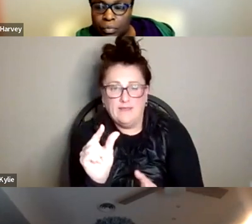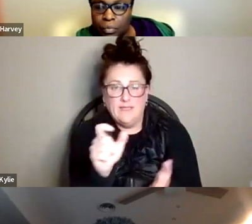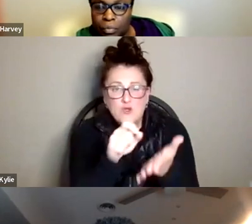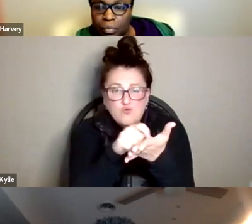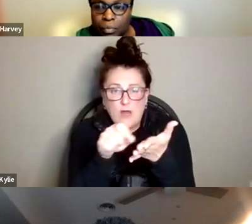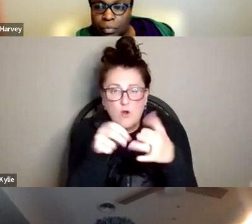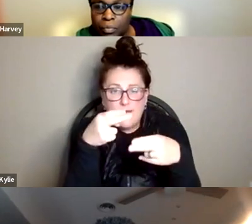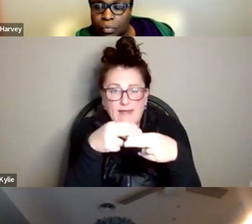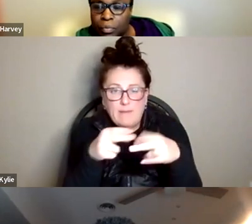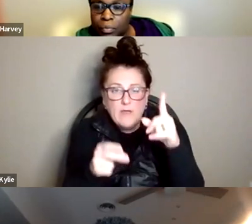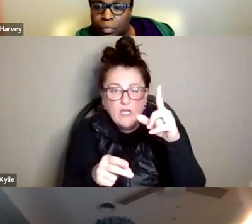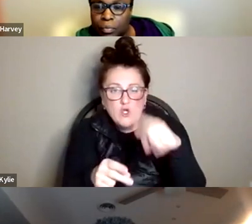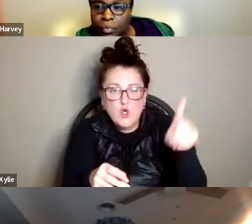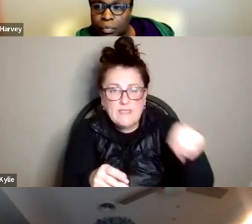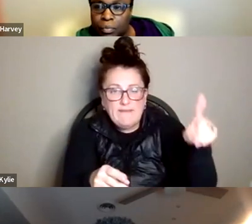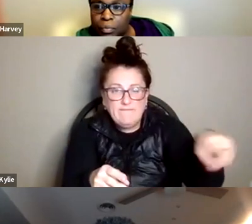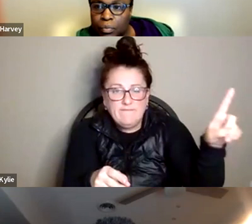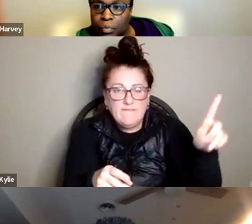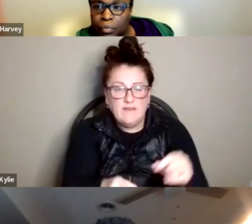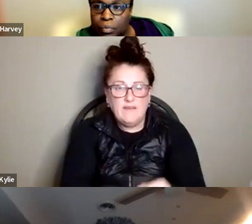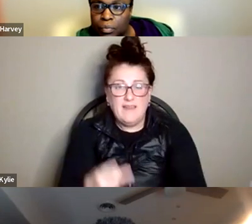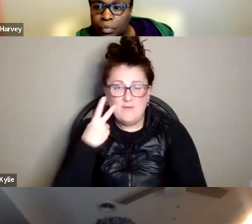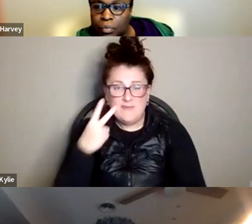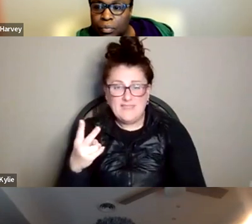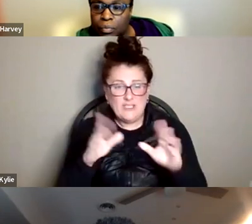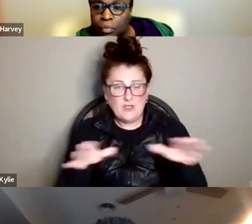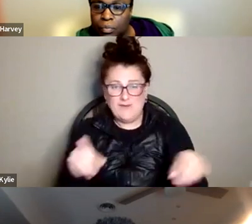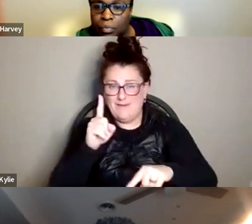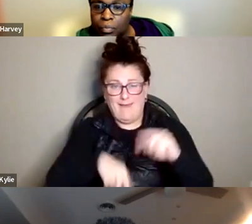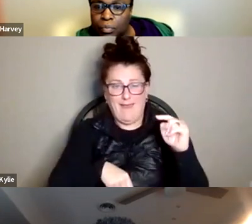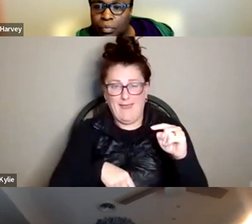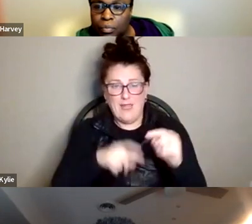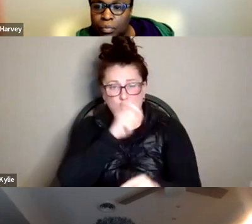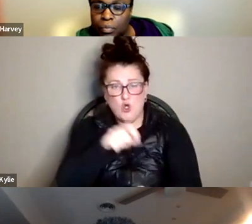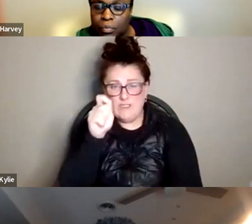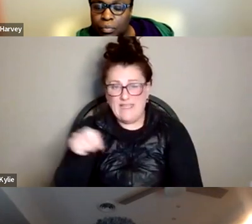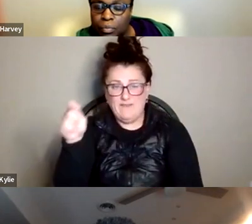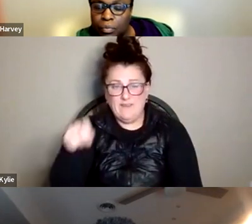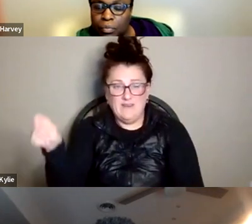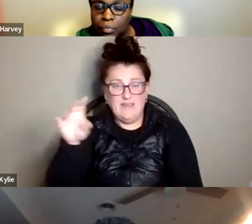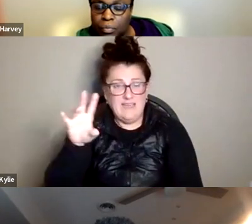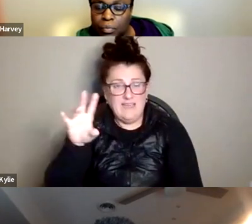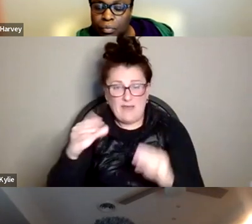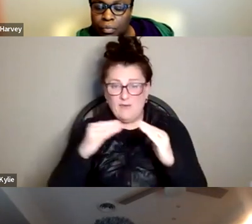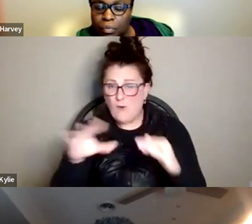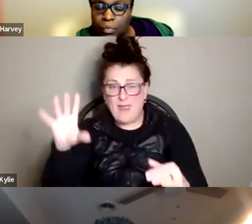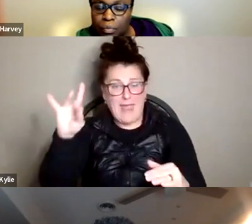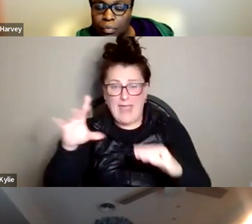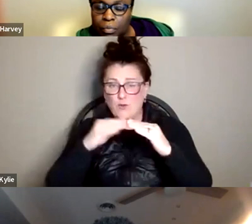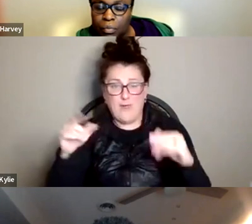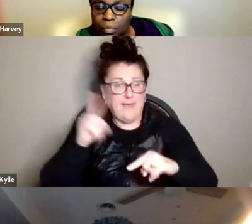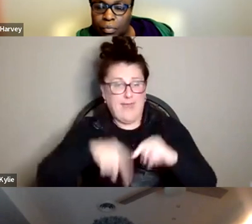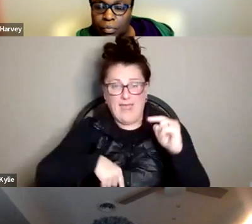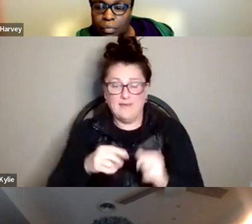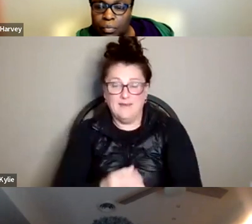her name in cursive. I've seen a lot of children can't even write cursive in the seventh and eighth grade properly.